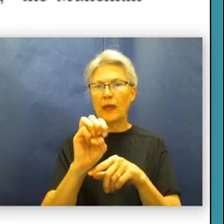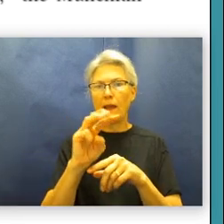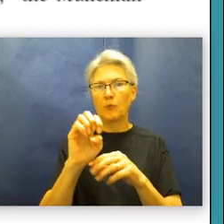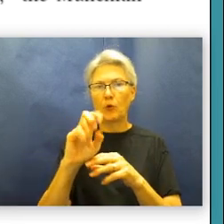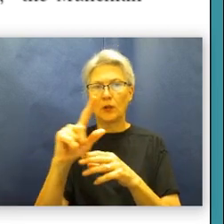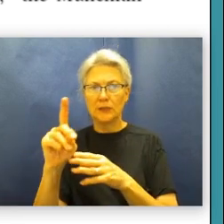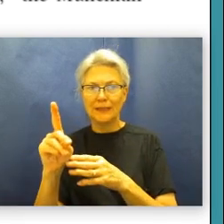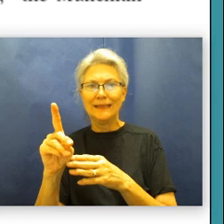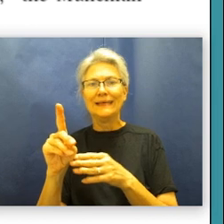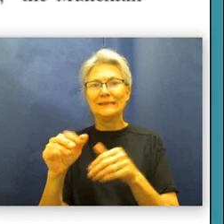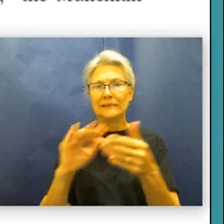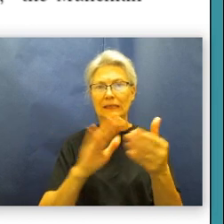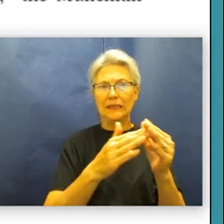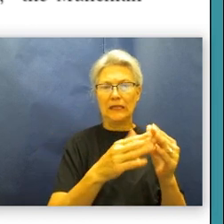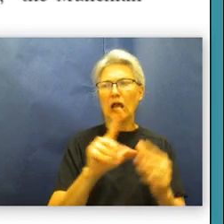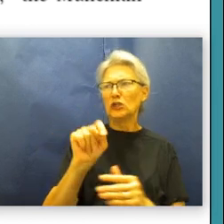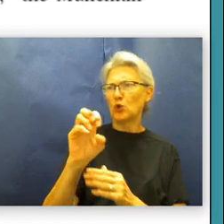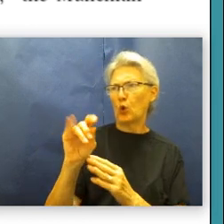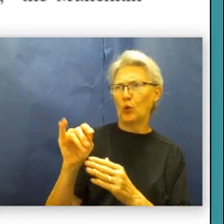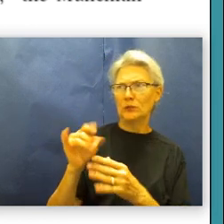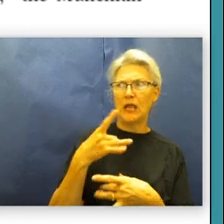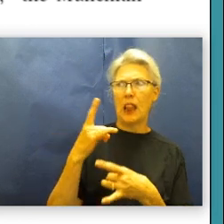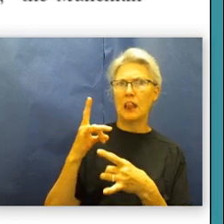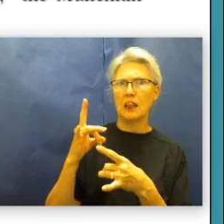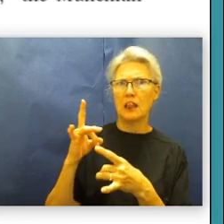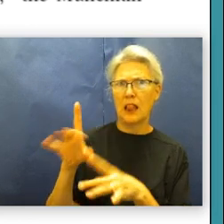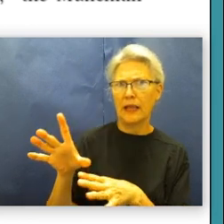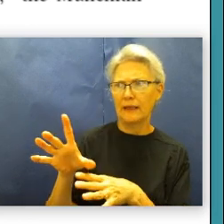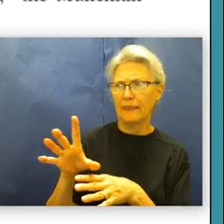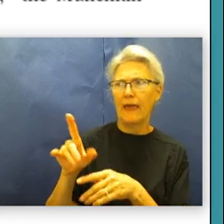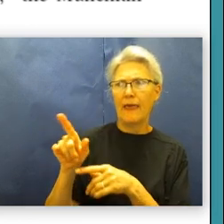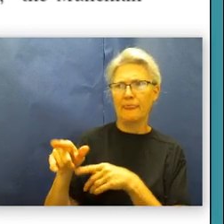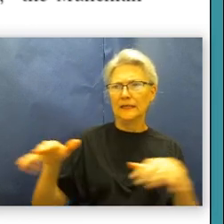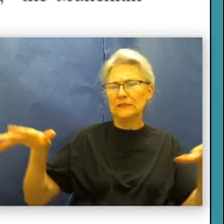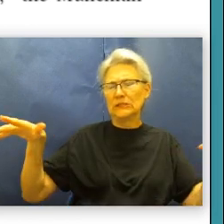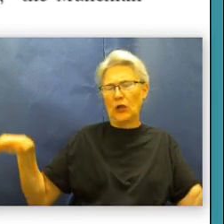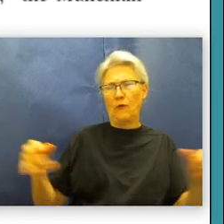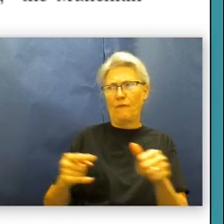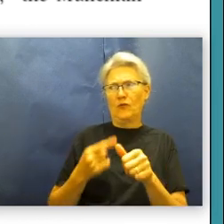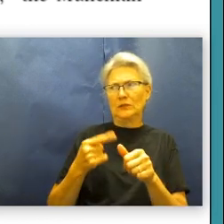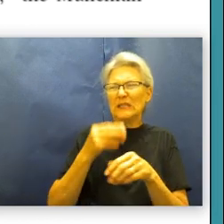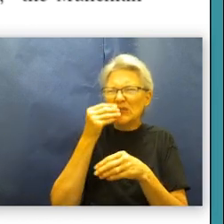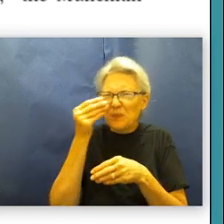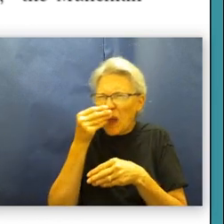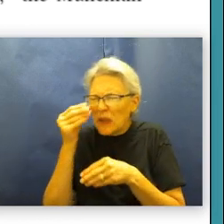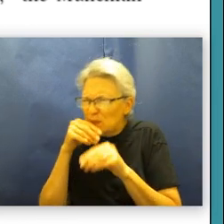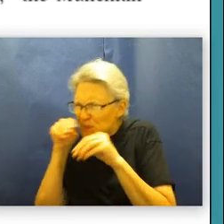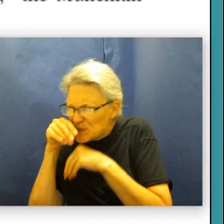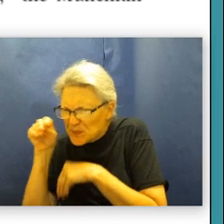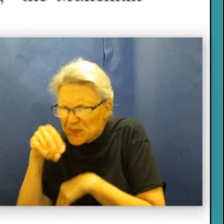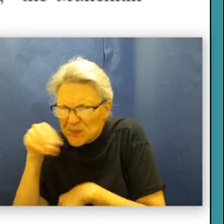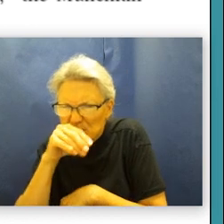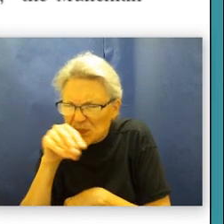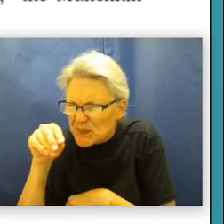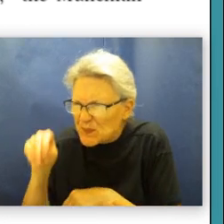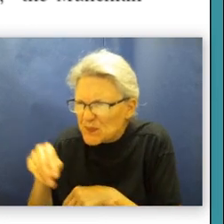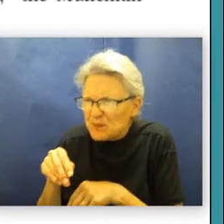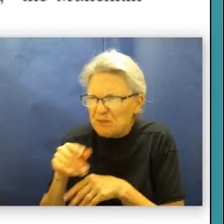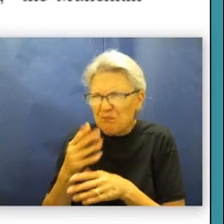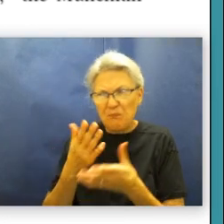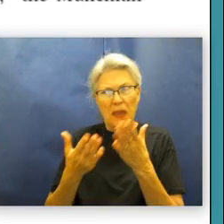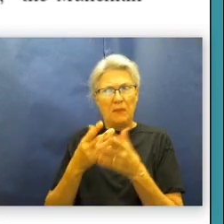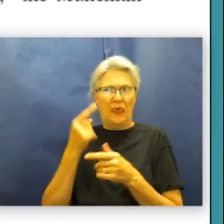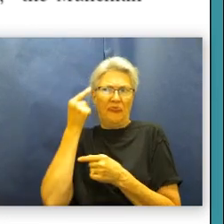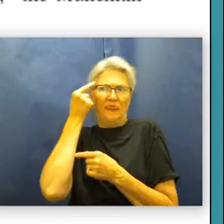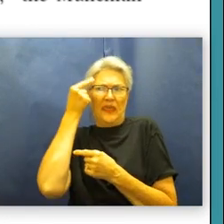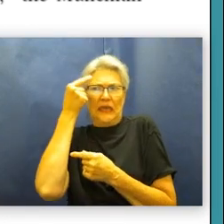party at first. He smelled around the stuffed man as if he suspected there might be a nest of rats in the straw, and he